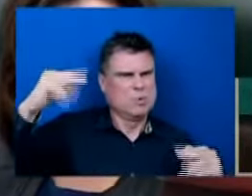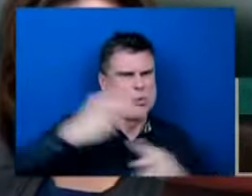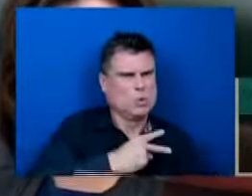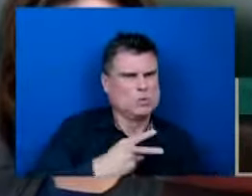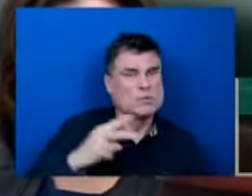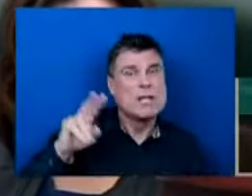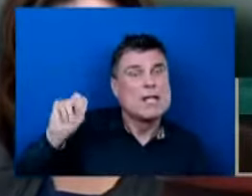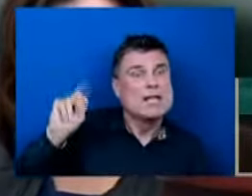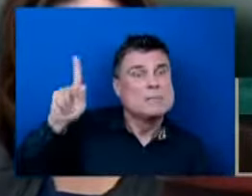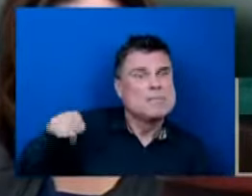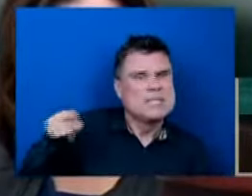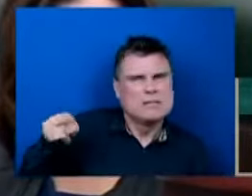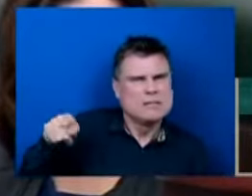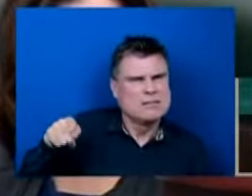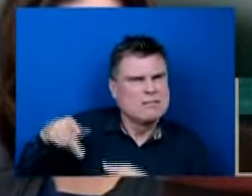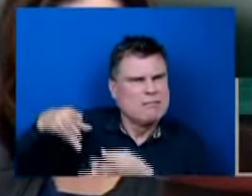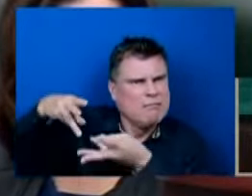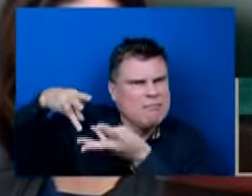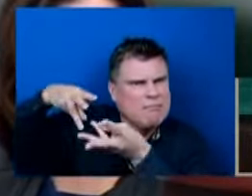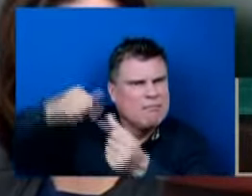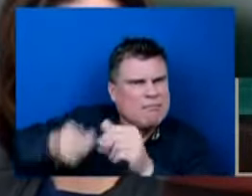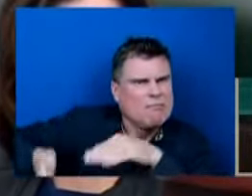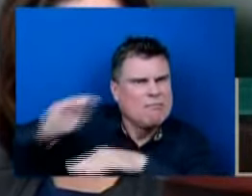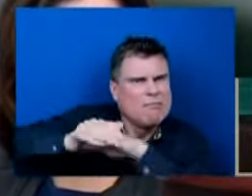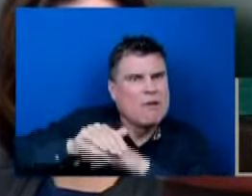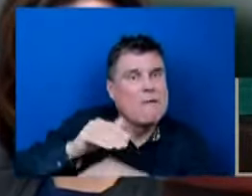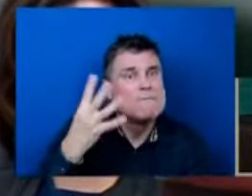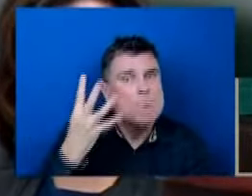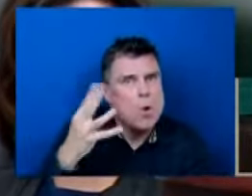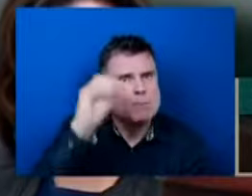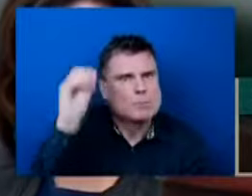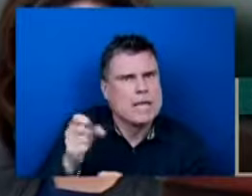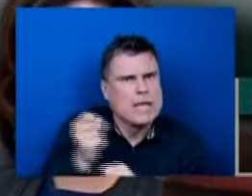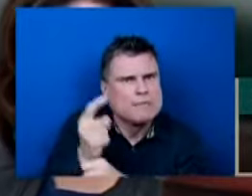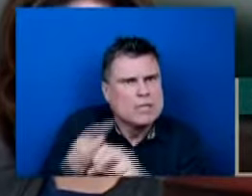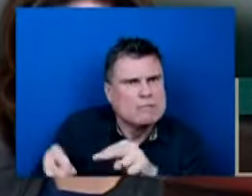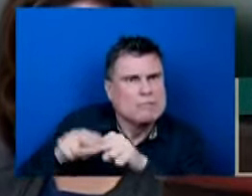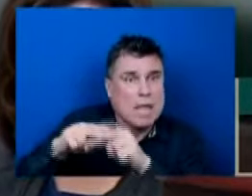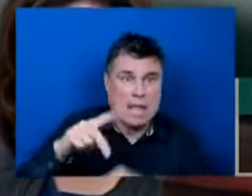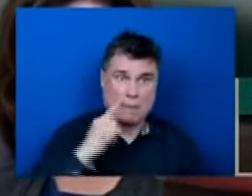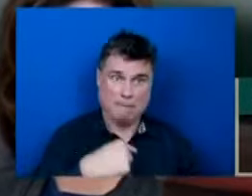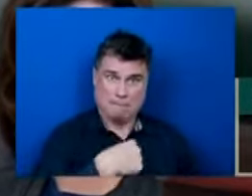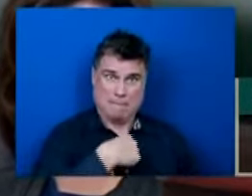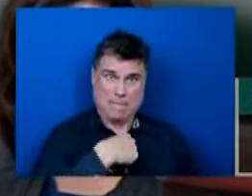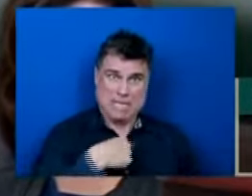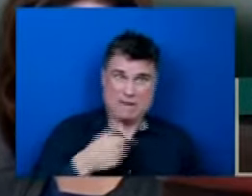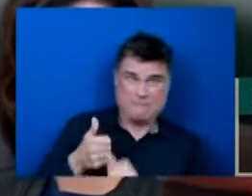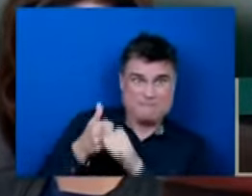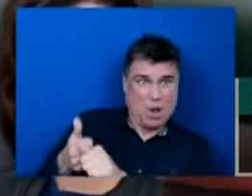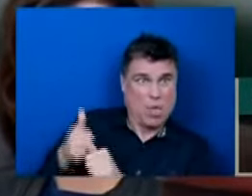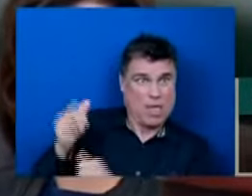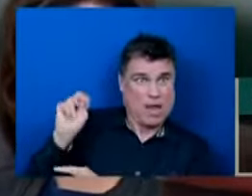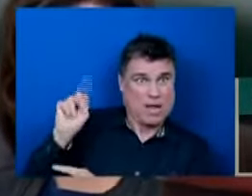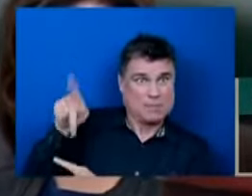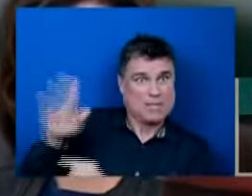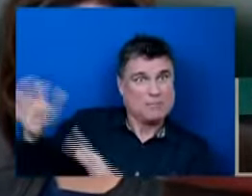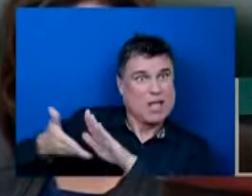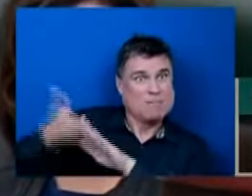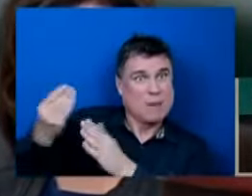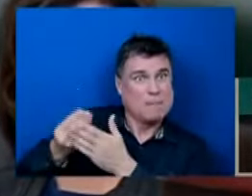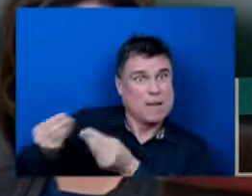we stayed on this trajectory, many of the programs and services essential to Albertans would have simply